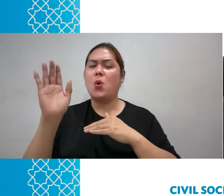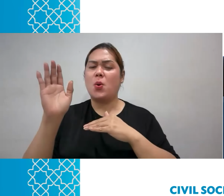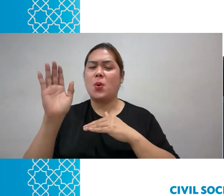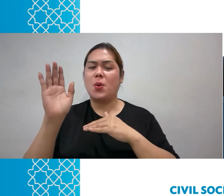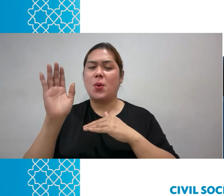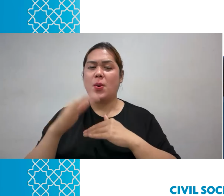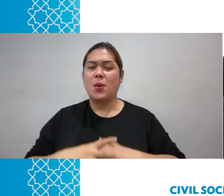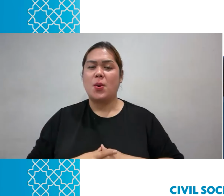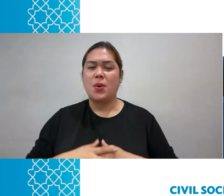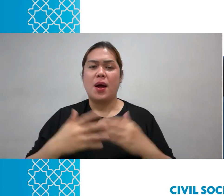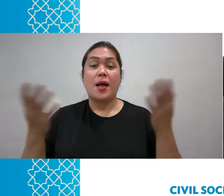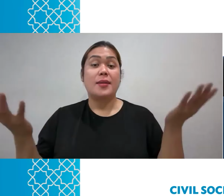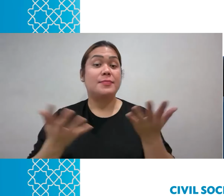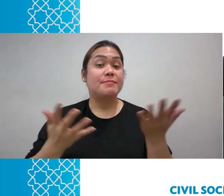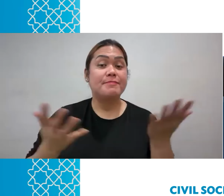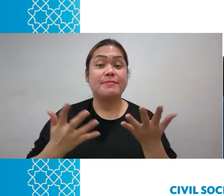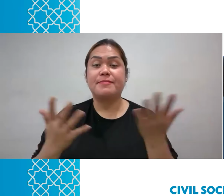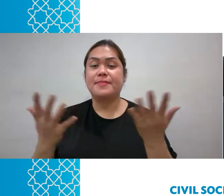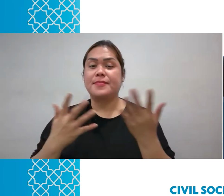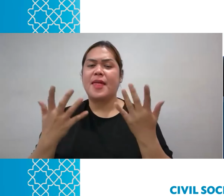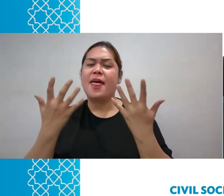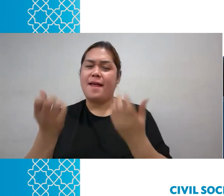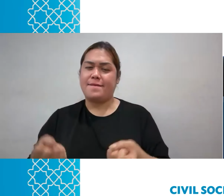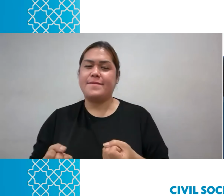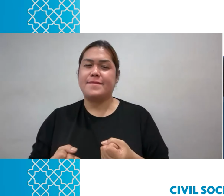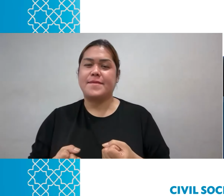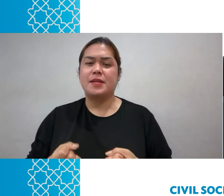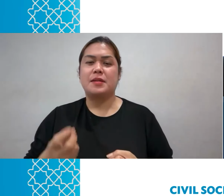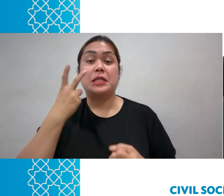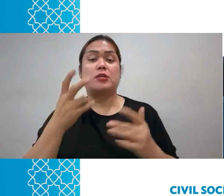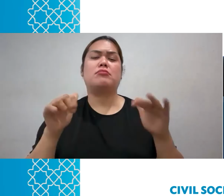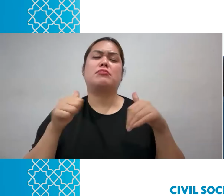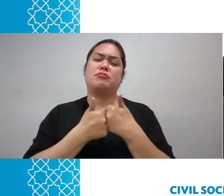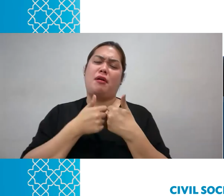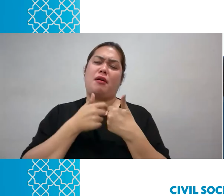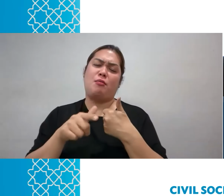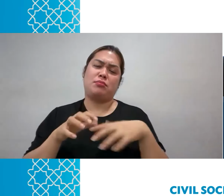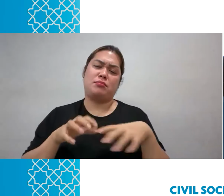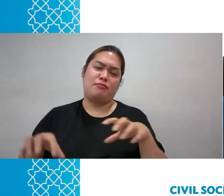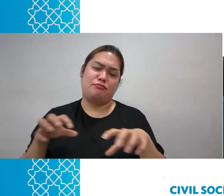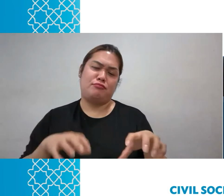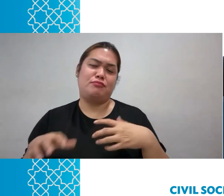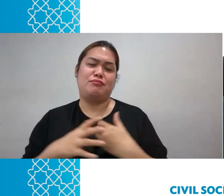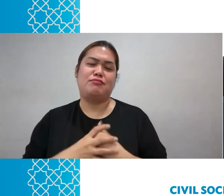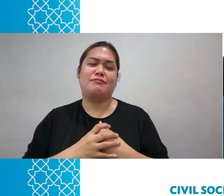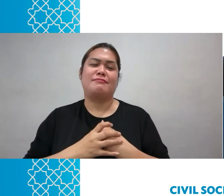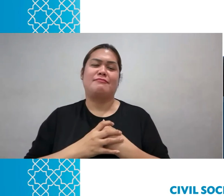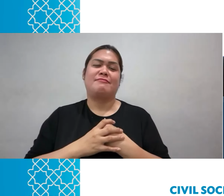you have challenges, action, and so on, the more,